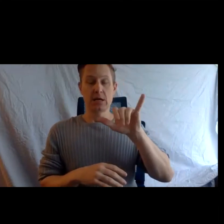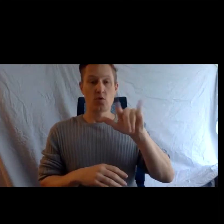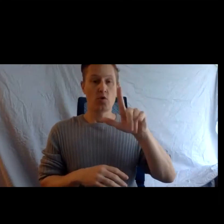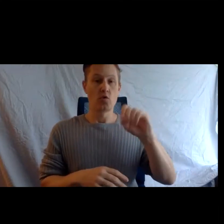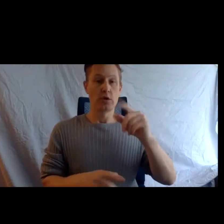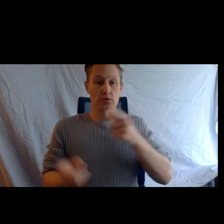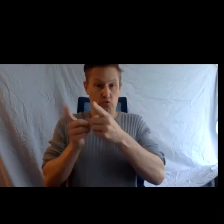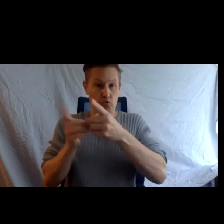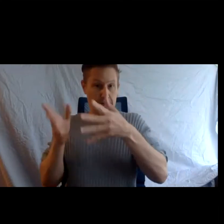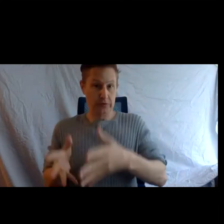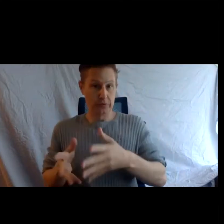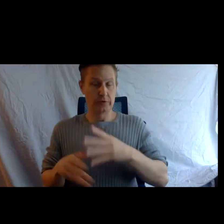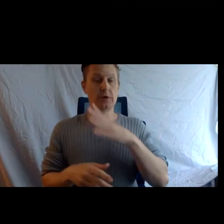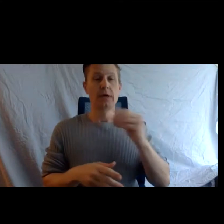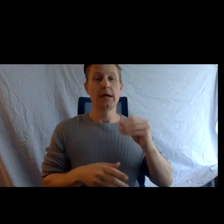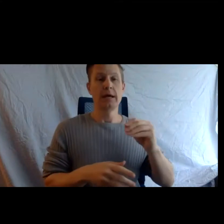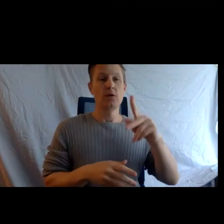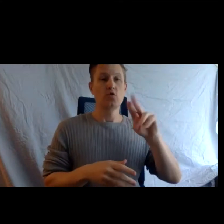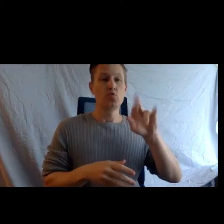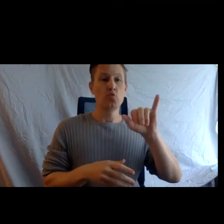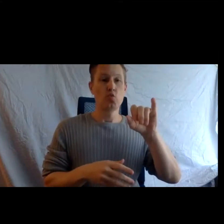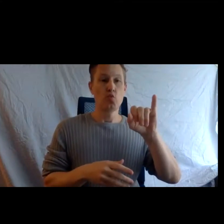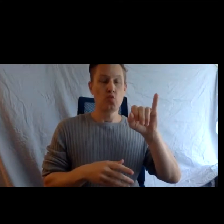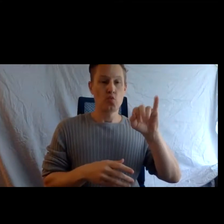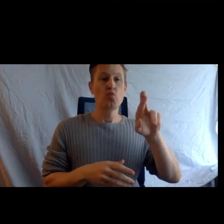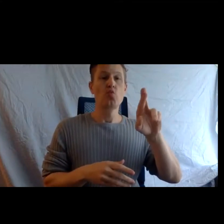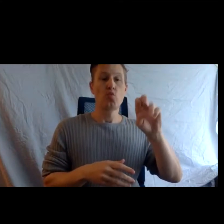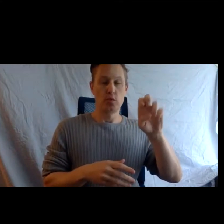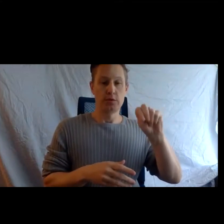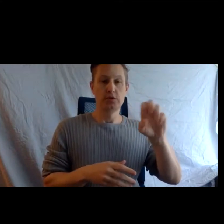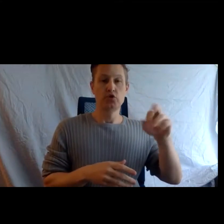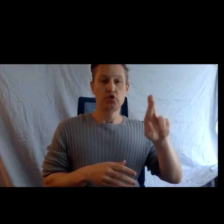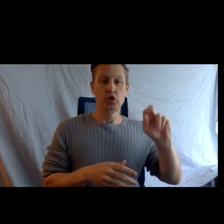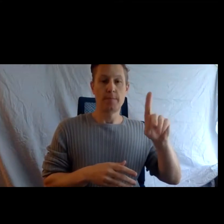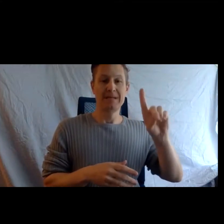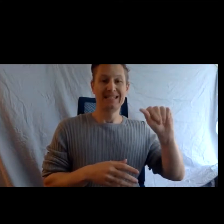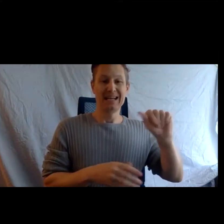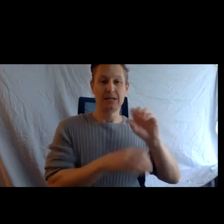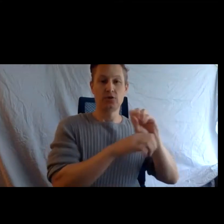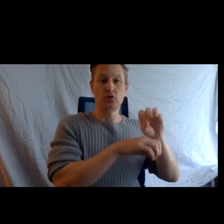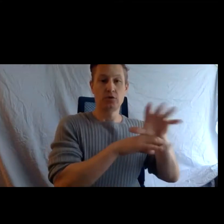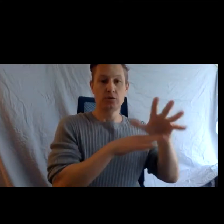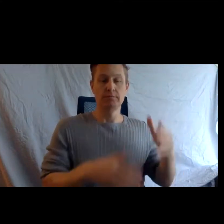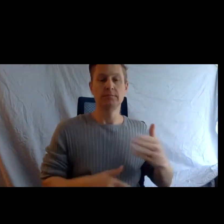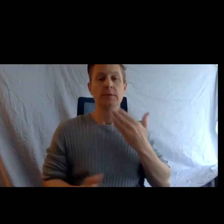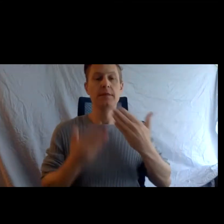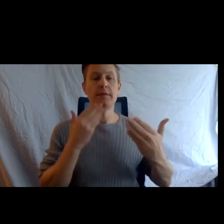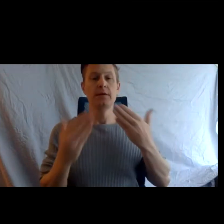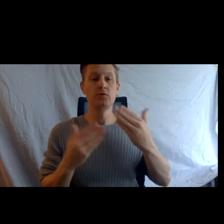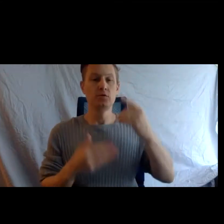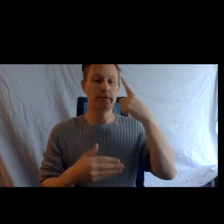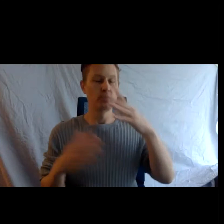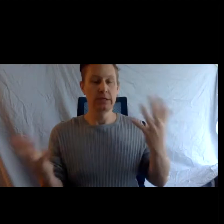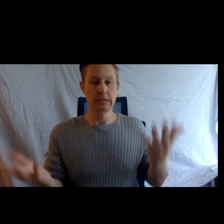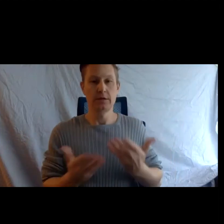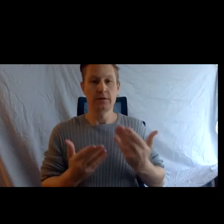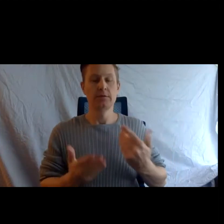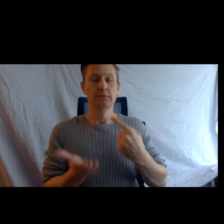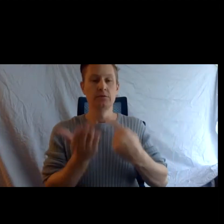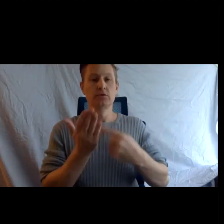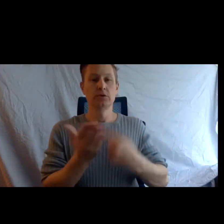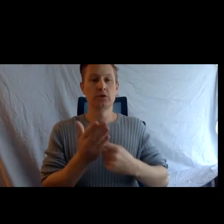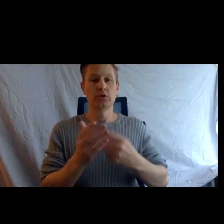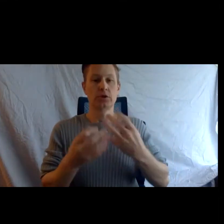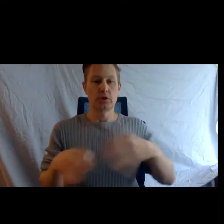Sharp, disability consultant. Thank you all for being here with us today and discussing the importance of authentic casting and